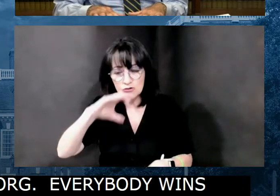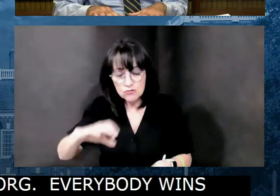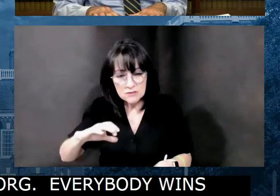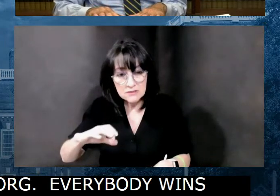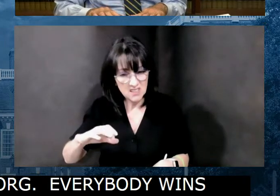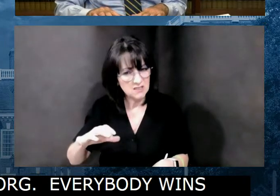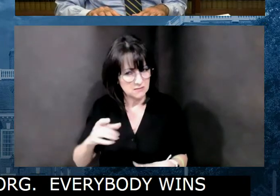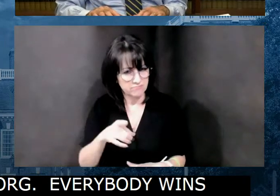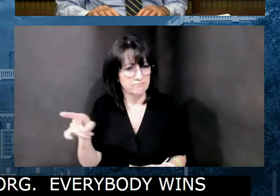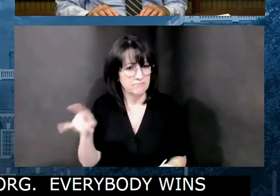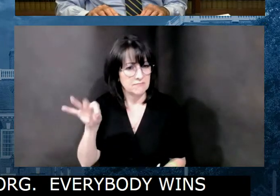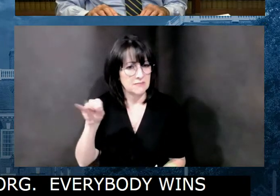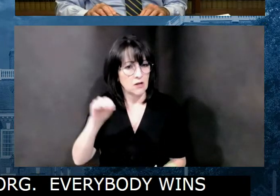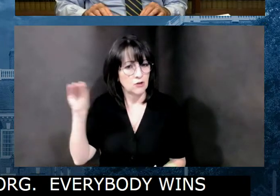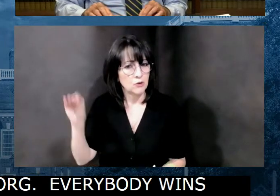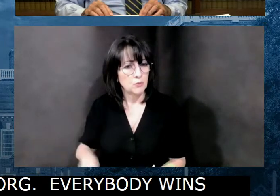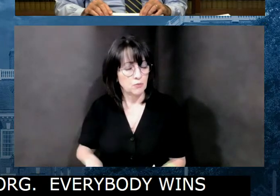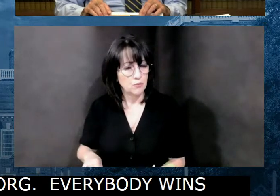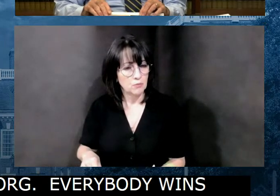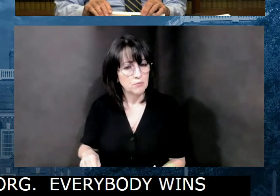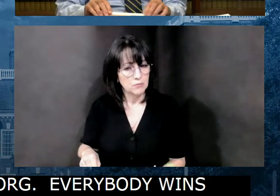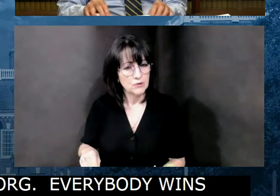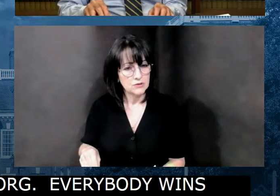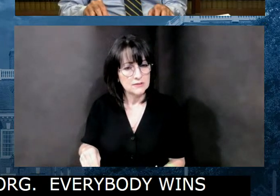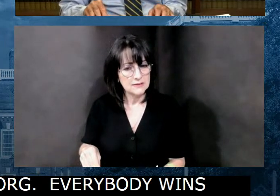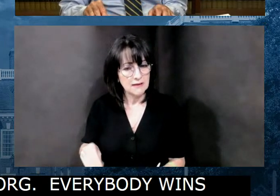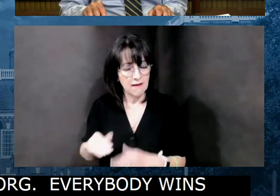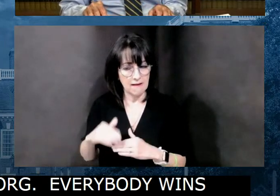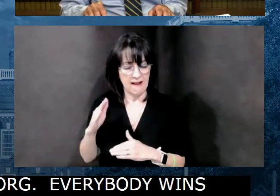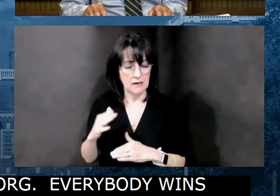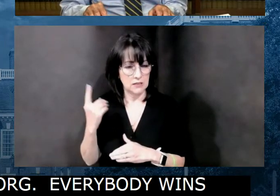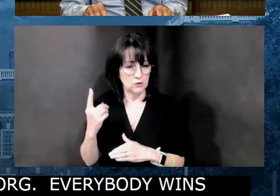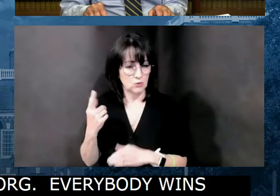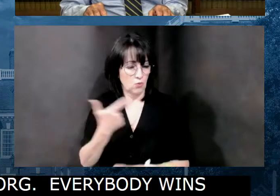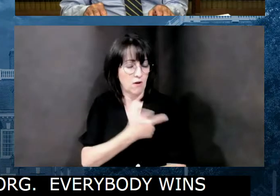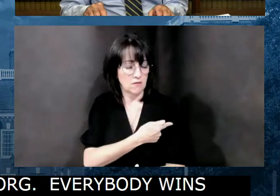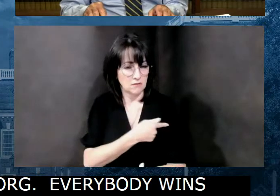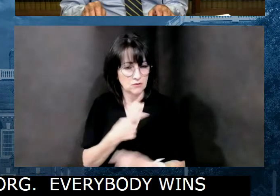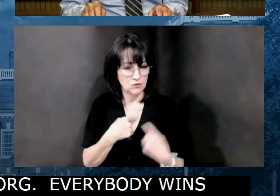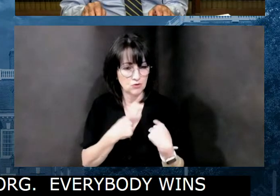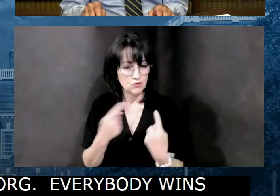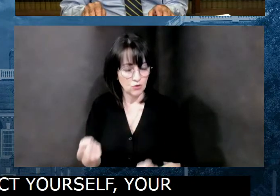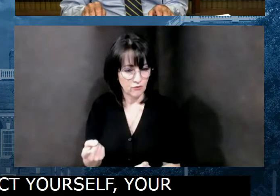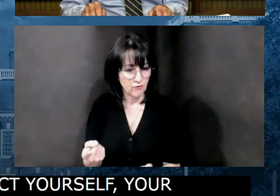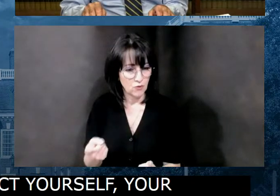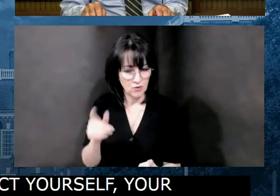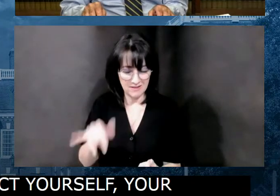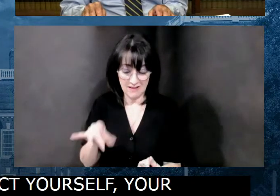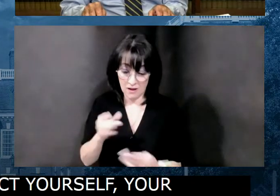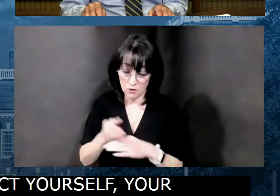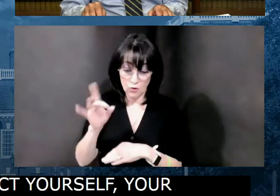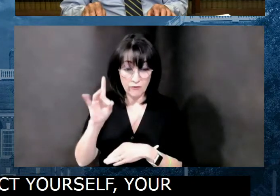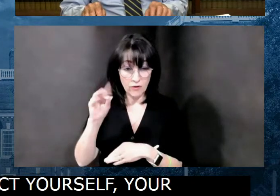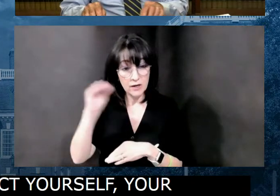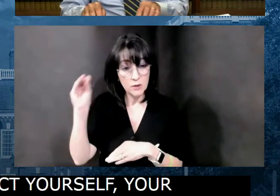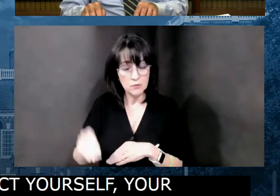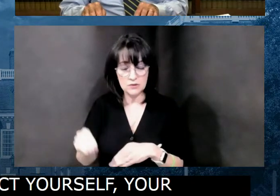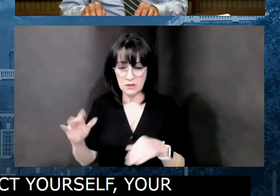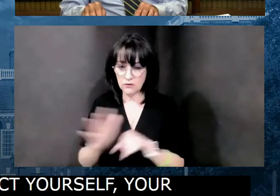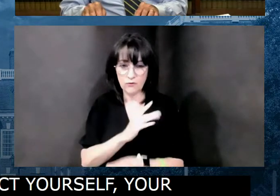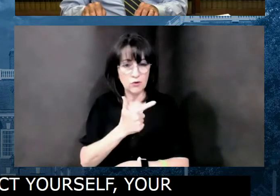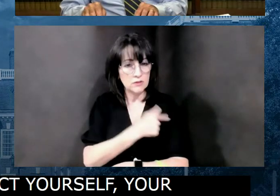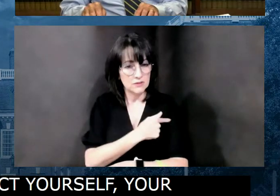plus 90% with at least one vaccine and over 80% fully vaccinated. But we need to get those